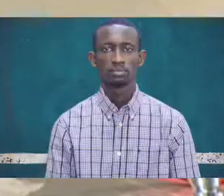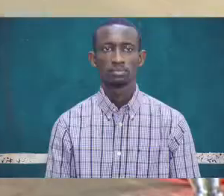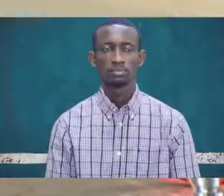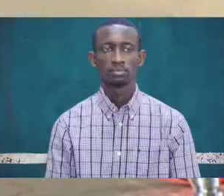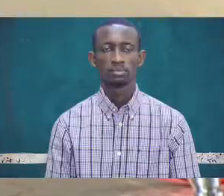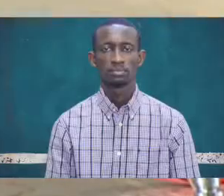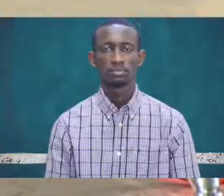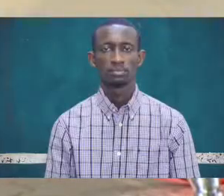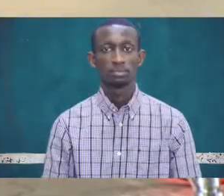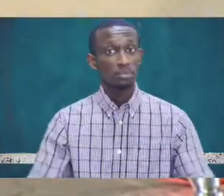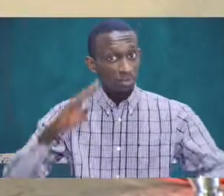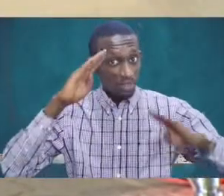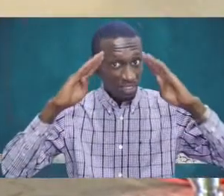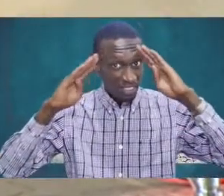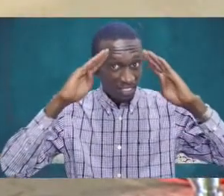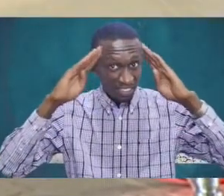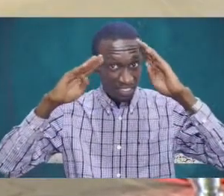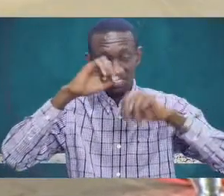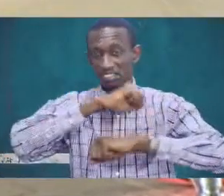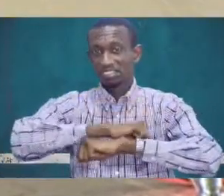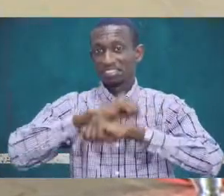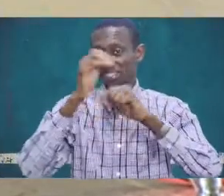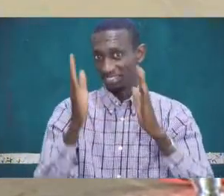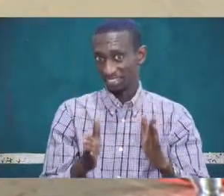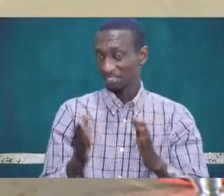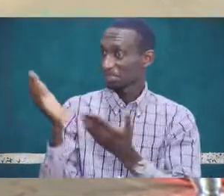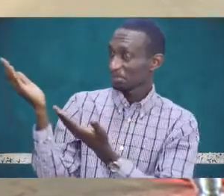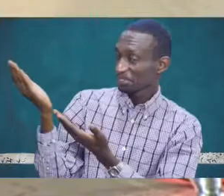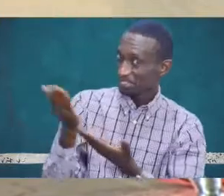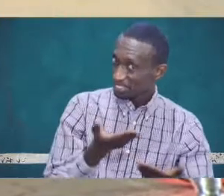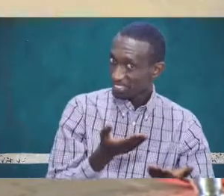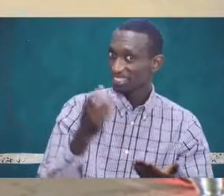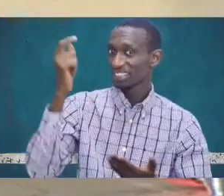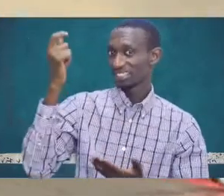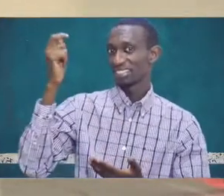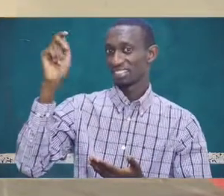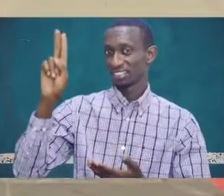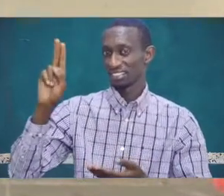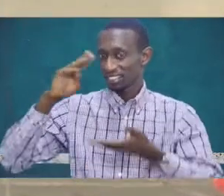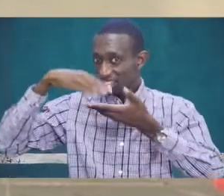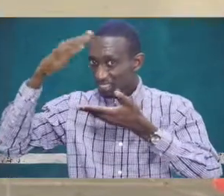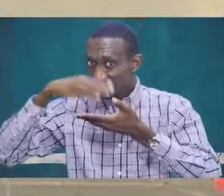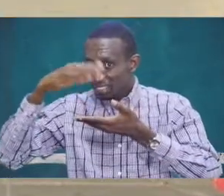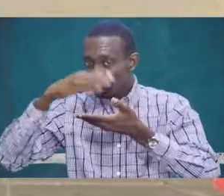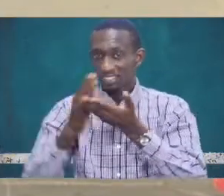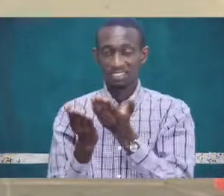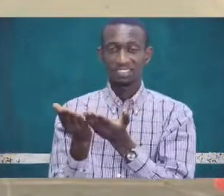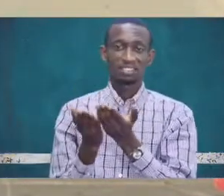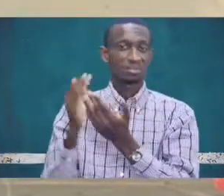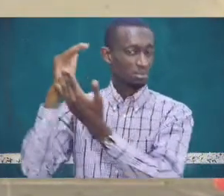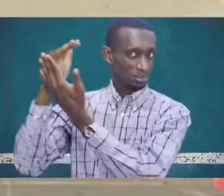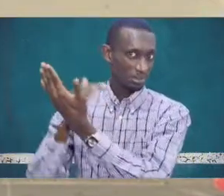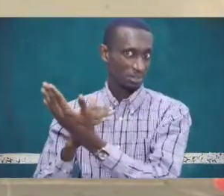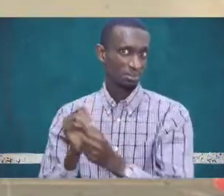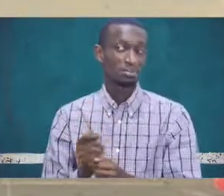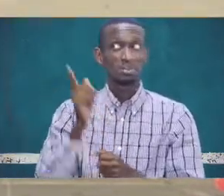Board. Hello, dear students. Welcome back to this TV learning series program. As usual, I'm Teacher Patrick.